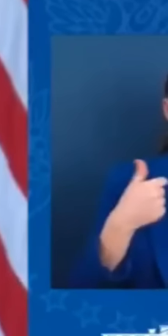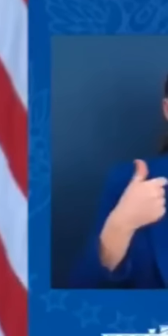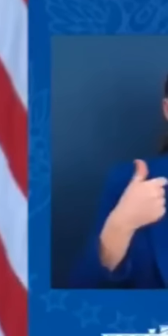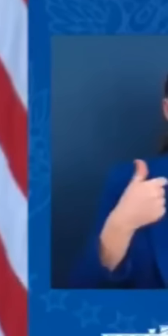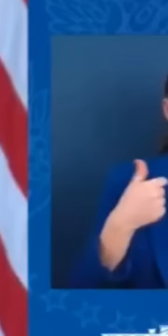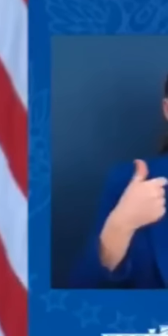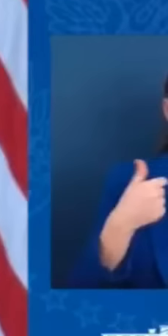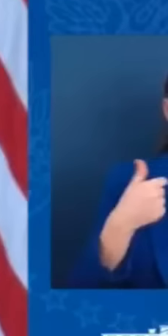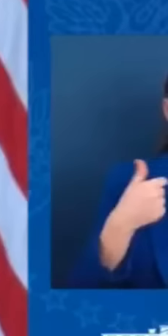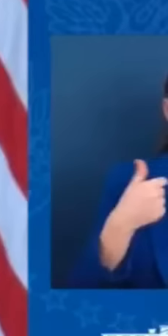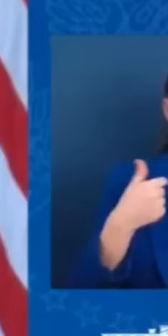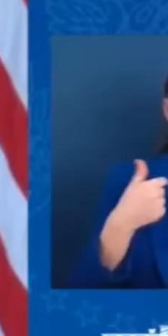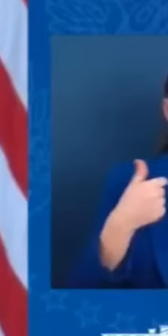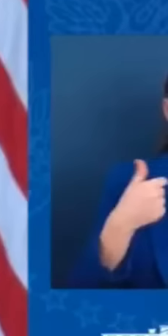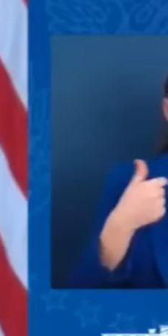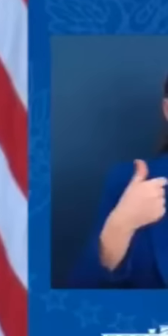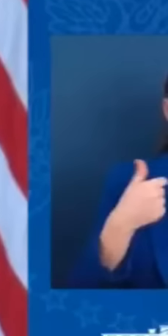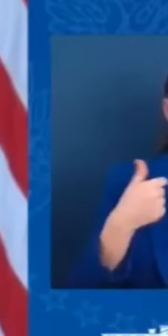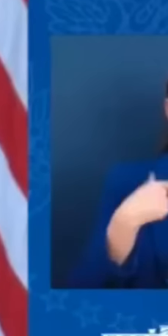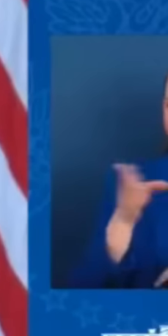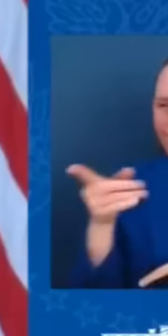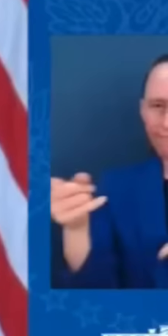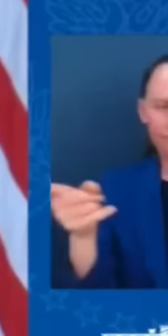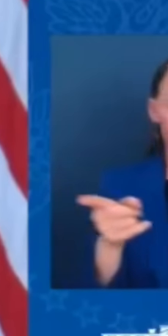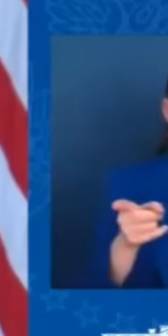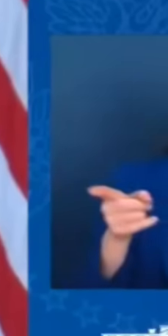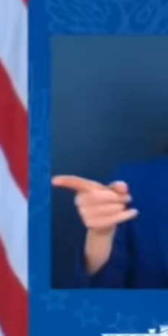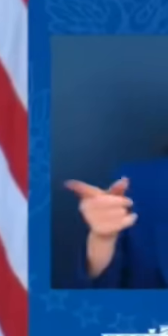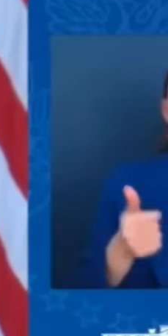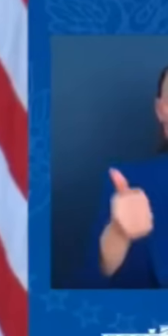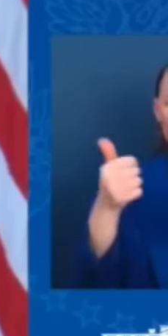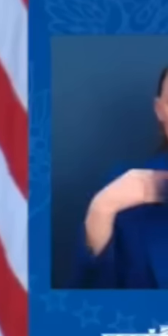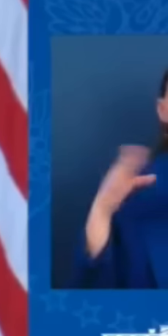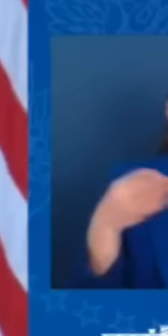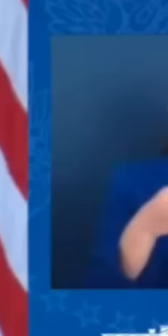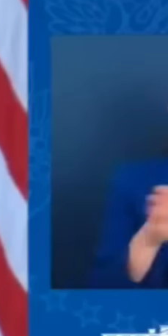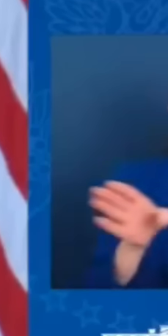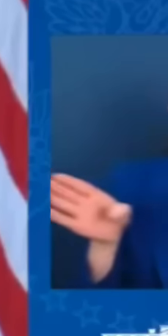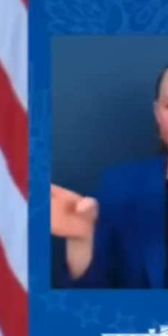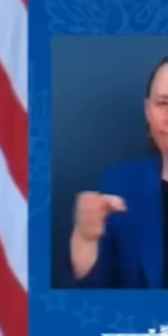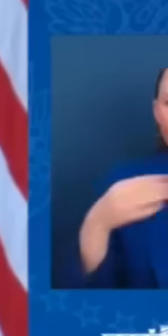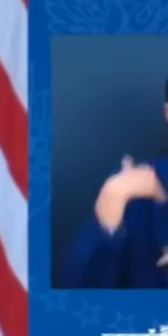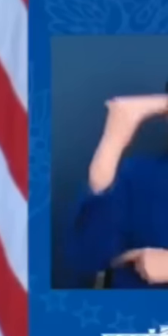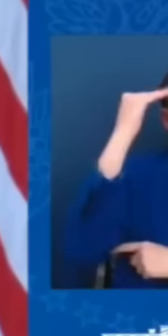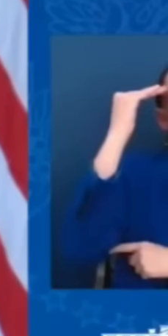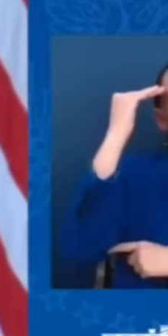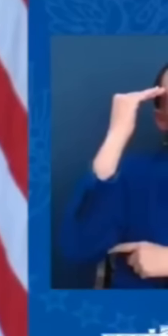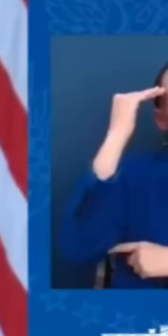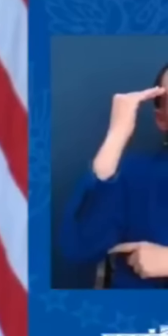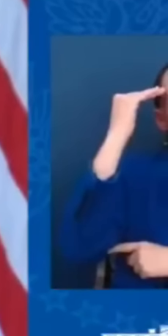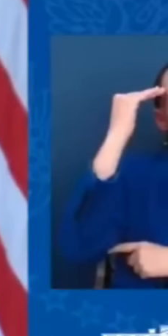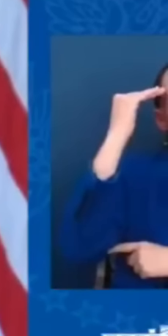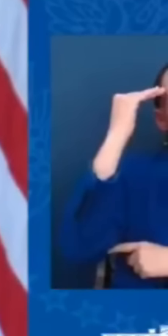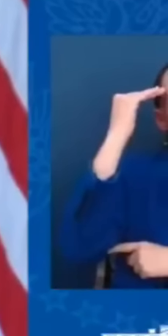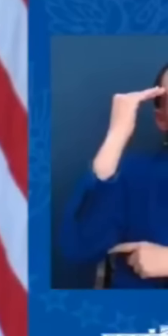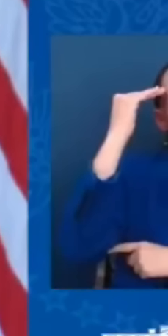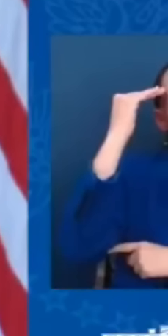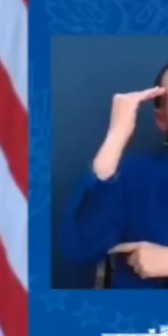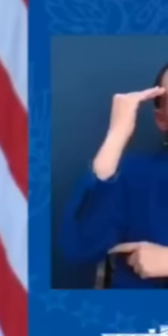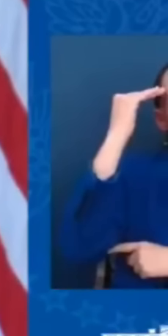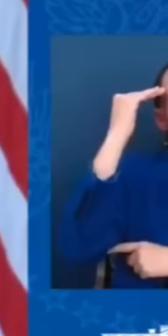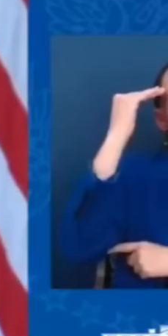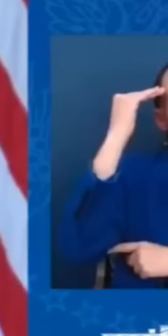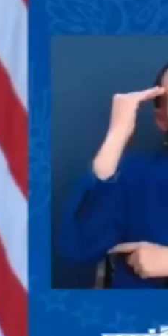I couldn't sleep like in 36 hours. State the obvious. For others, It's a time of loss.